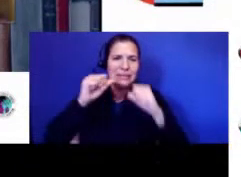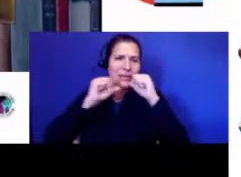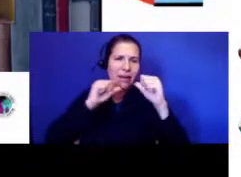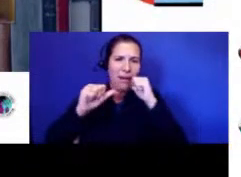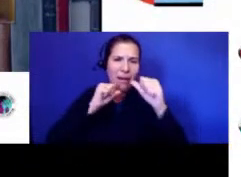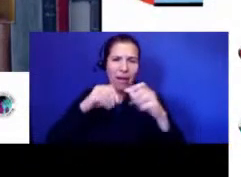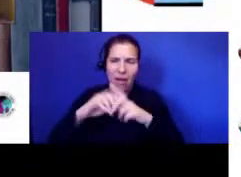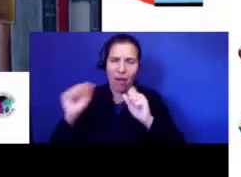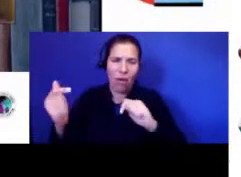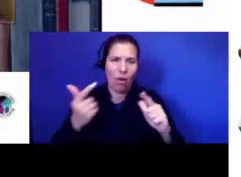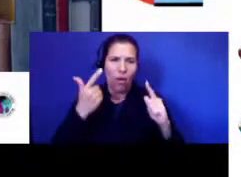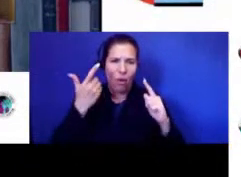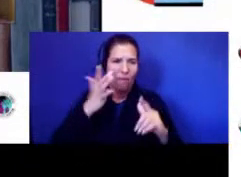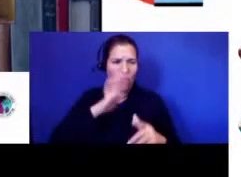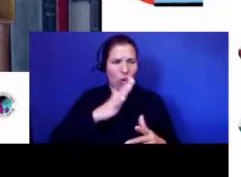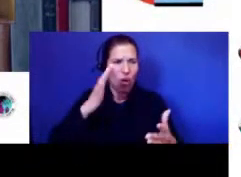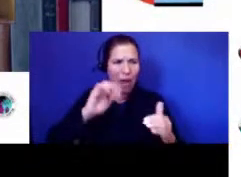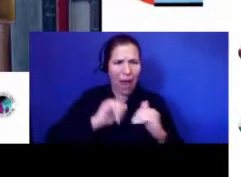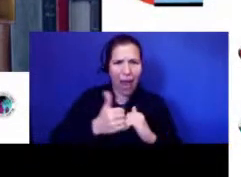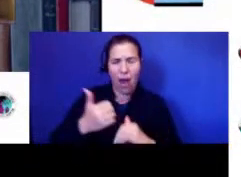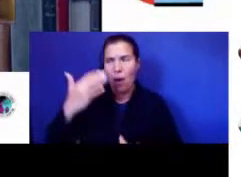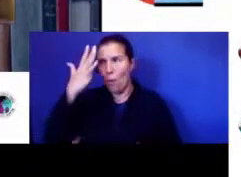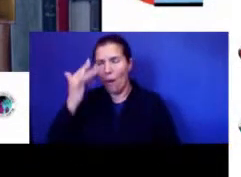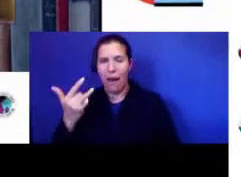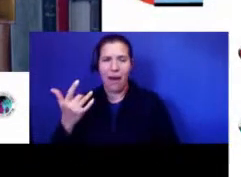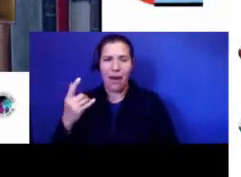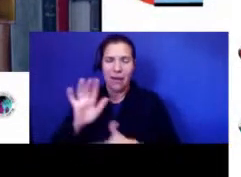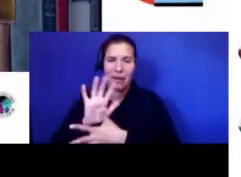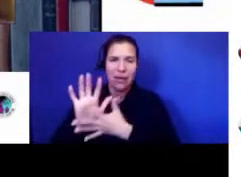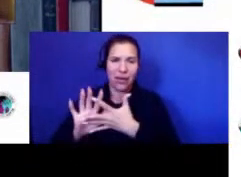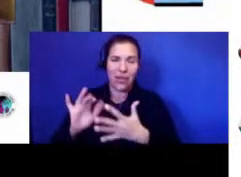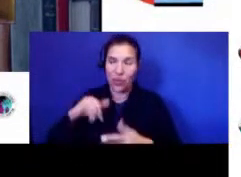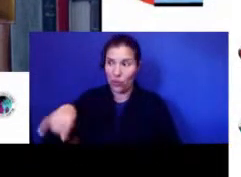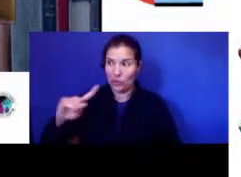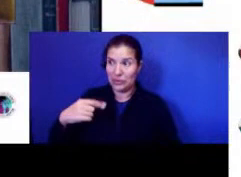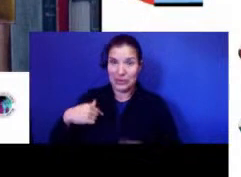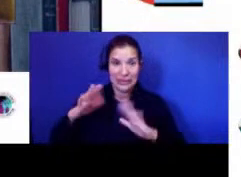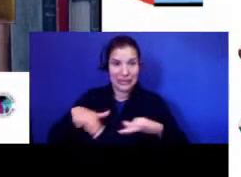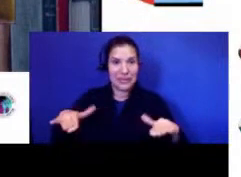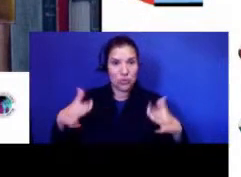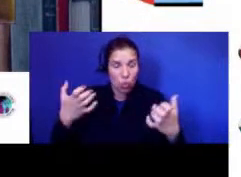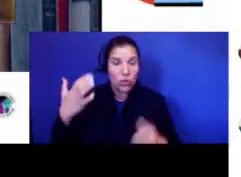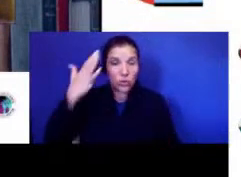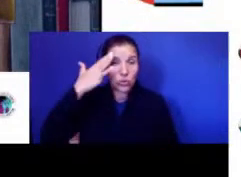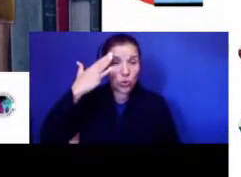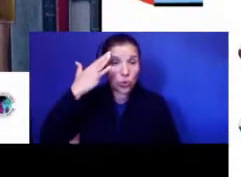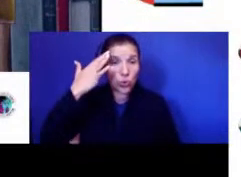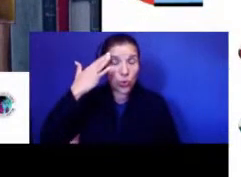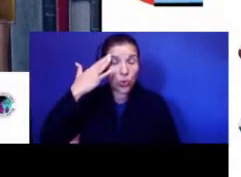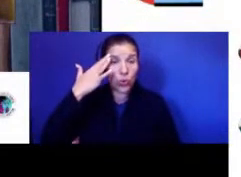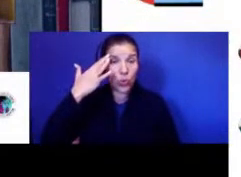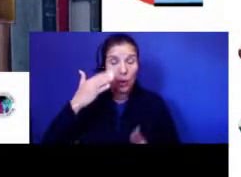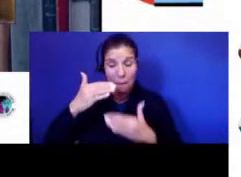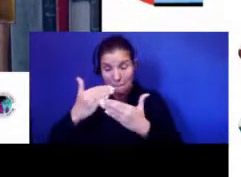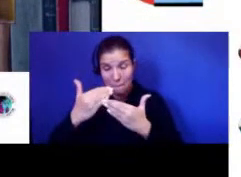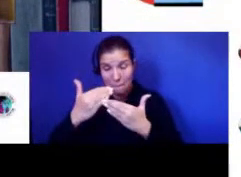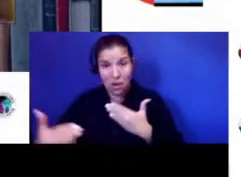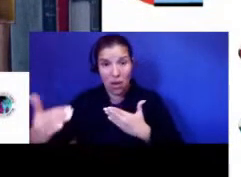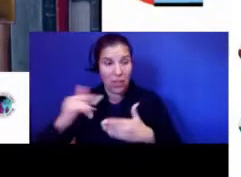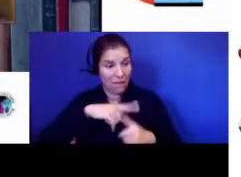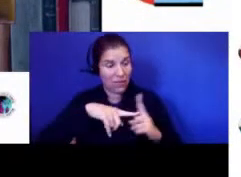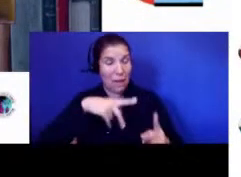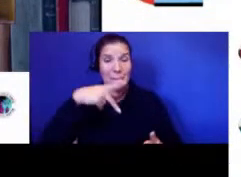all the whys? These are the things that our kids want to know. And beyond that, for kids of